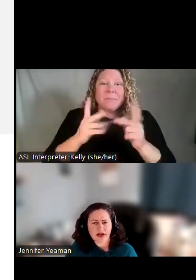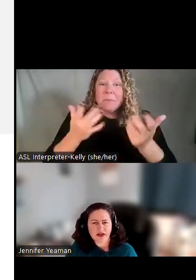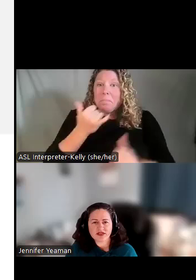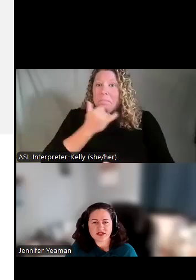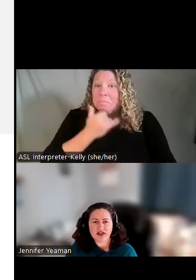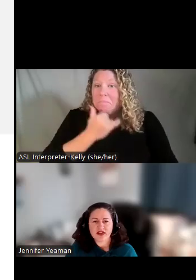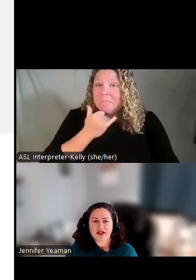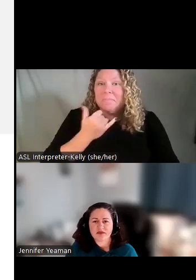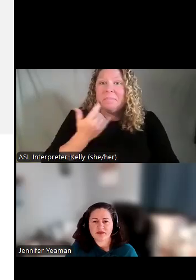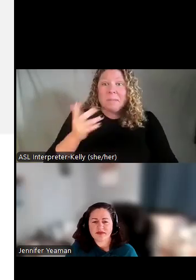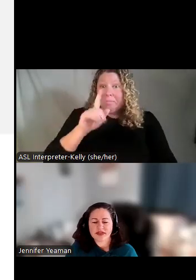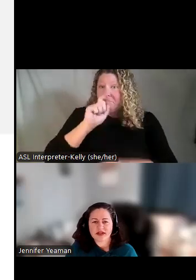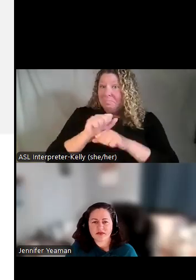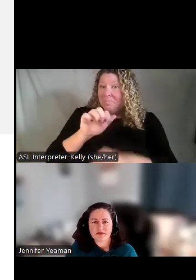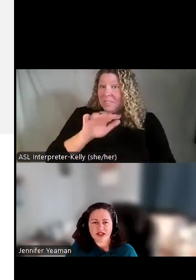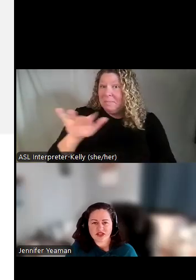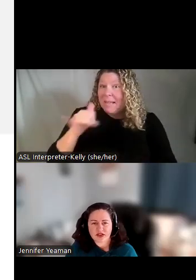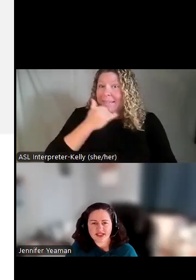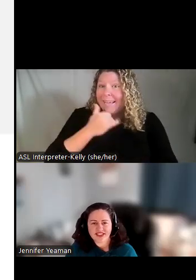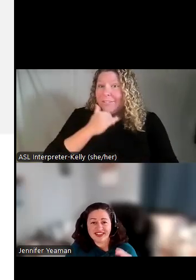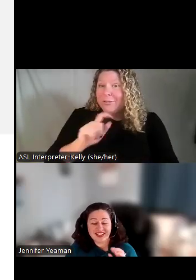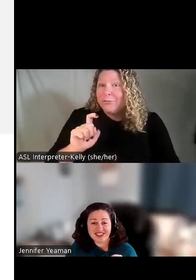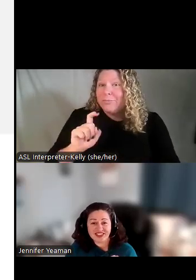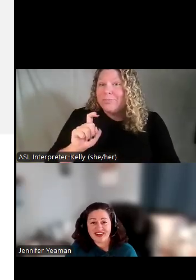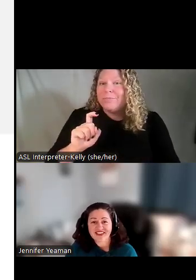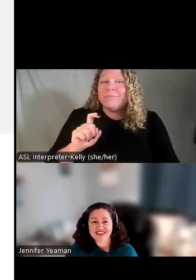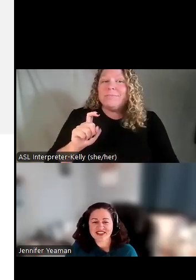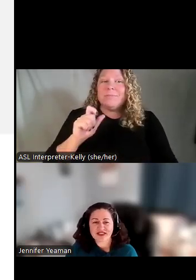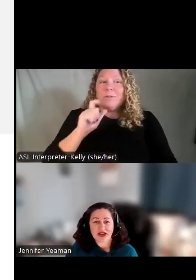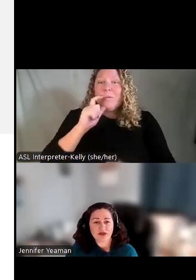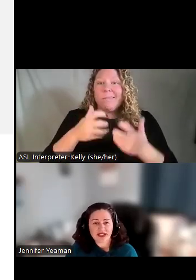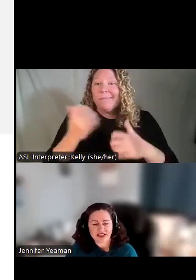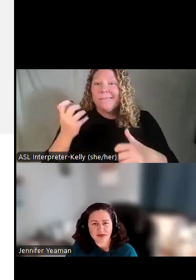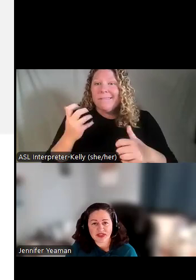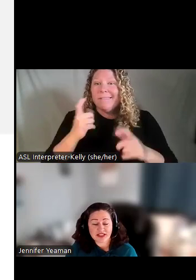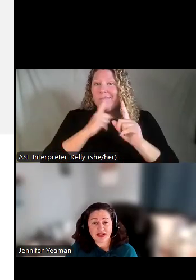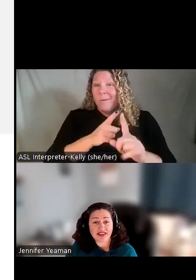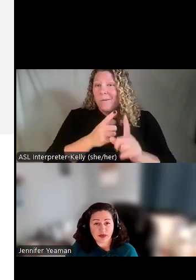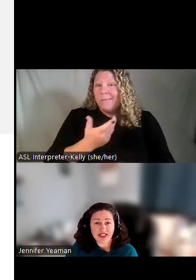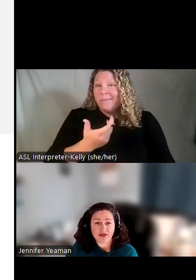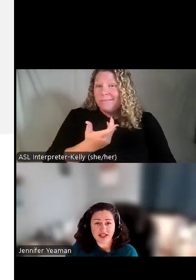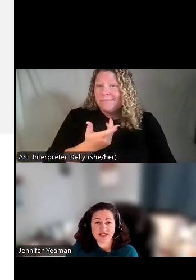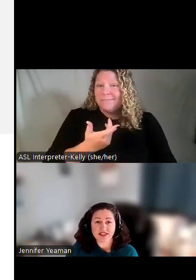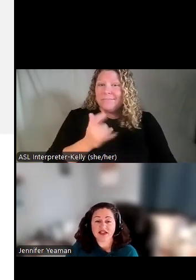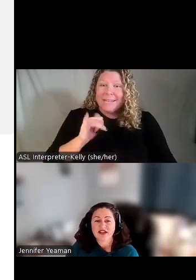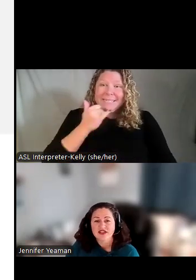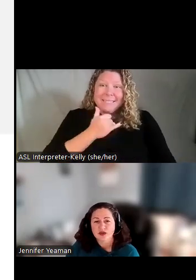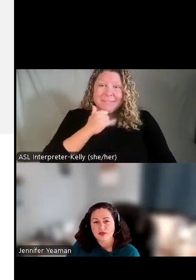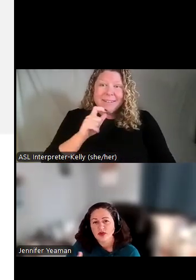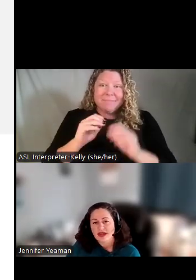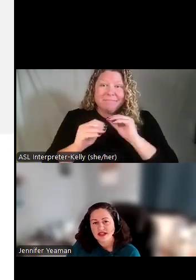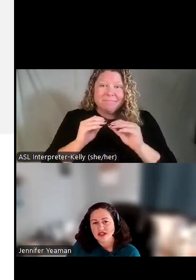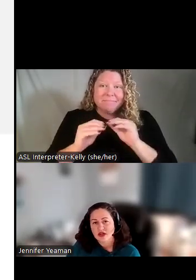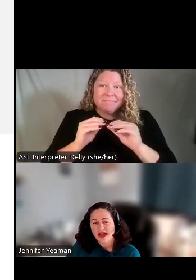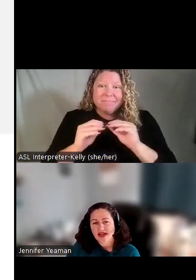some spelling errors that didn't match the criteria of 0 errors. So that would be a defect that we would need to fix.